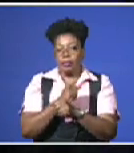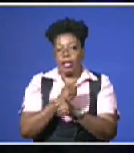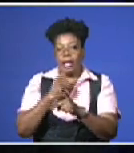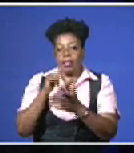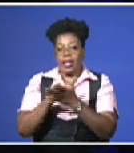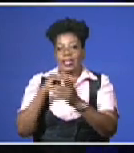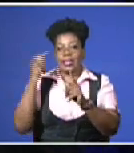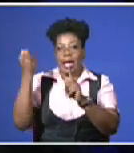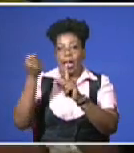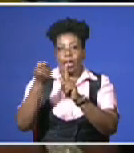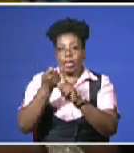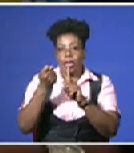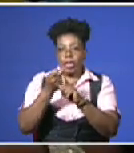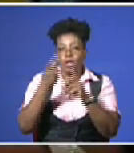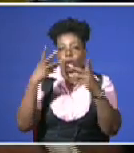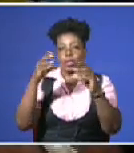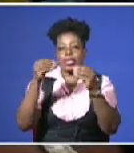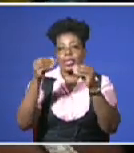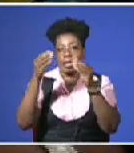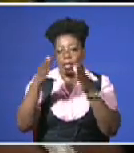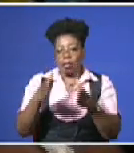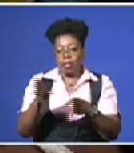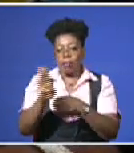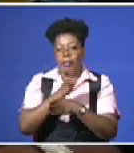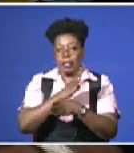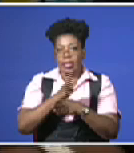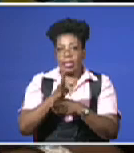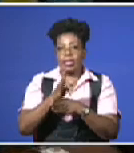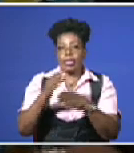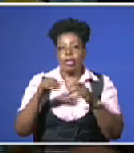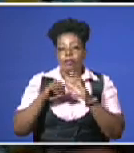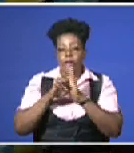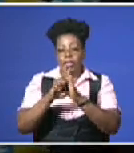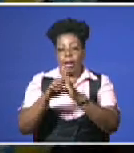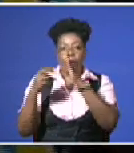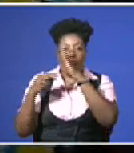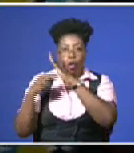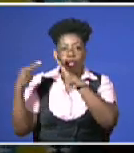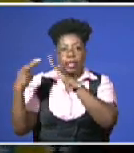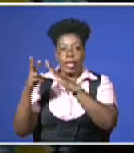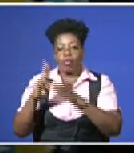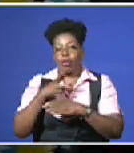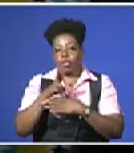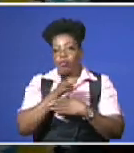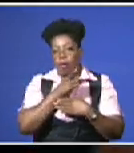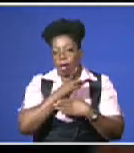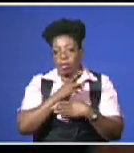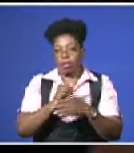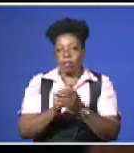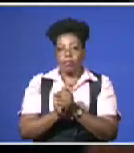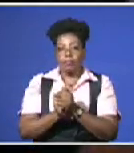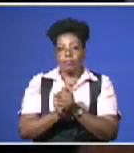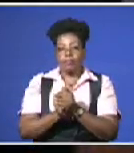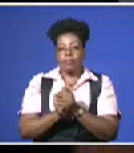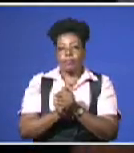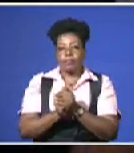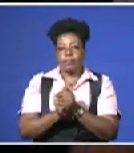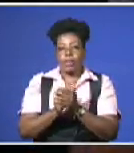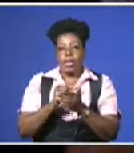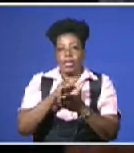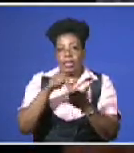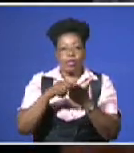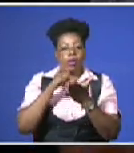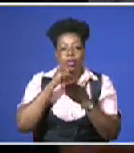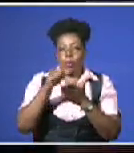targeted wholesalers and large-scale businesses such as hotels and restaurants. Such a move of ours would not have